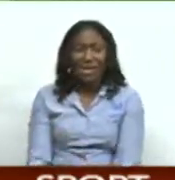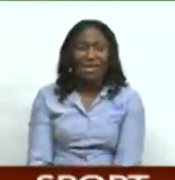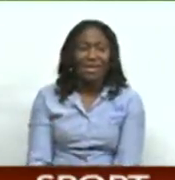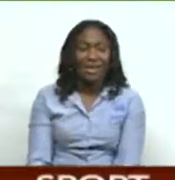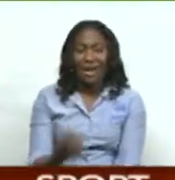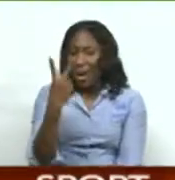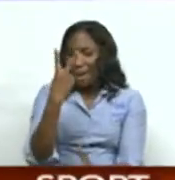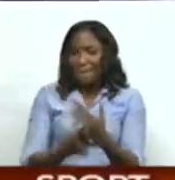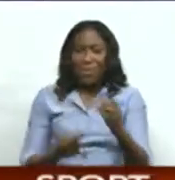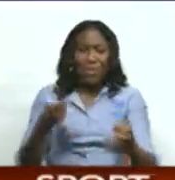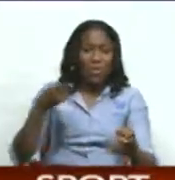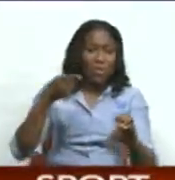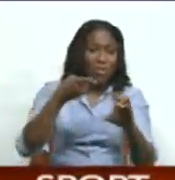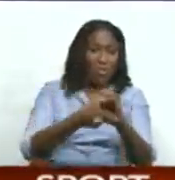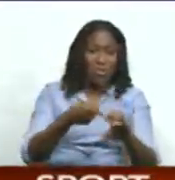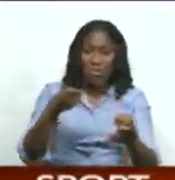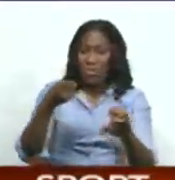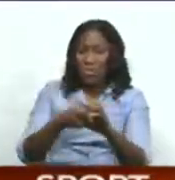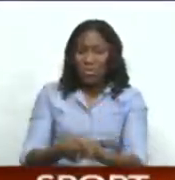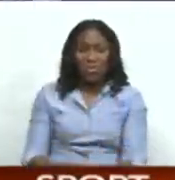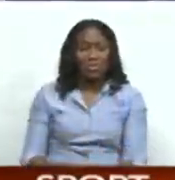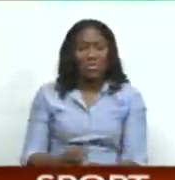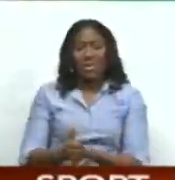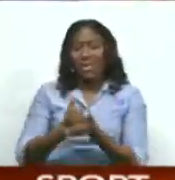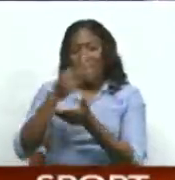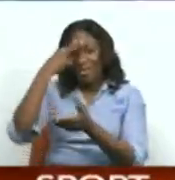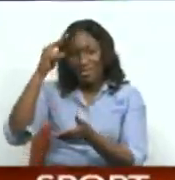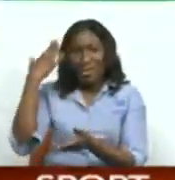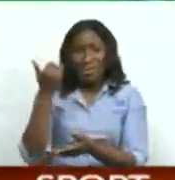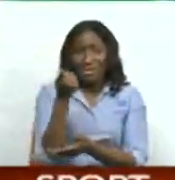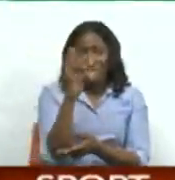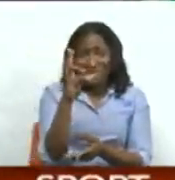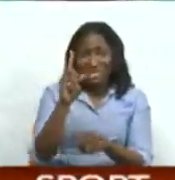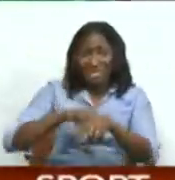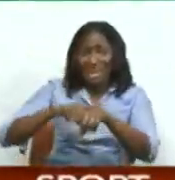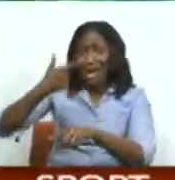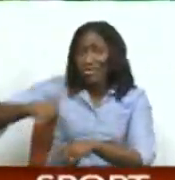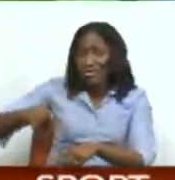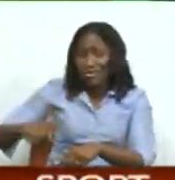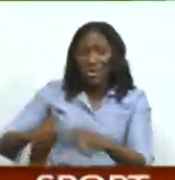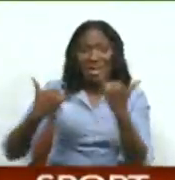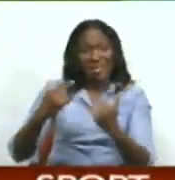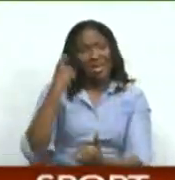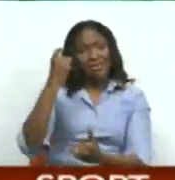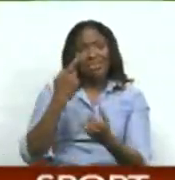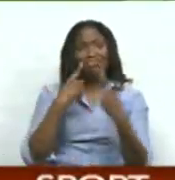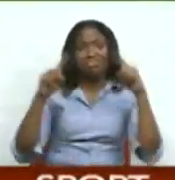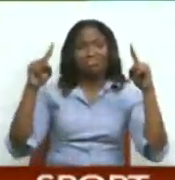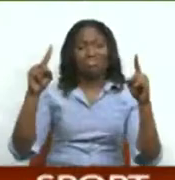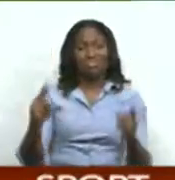Both goals from Ovalle and Pelayo ended Mexico's 16-match losing streak to the Americans. Jovan Ravello,